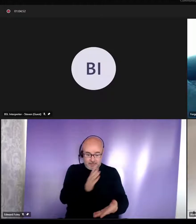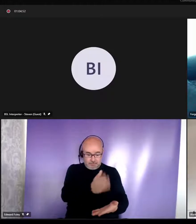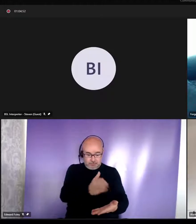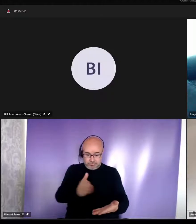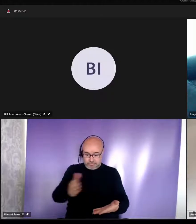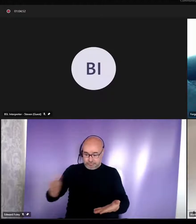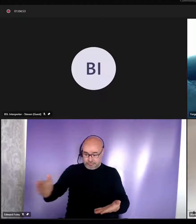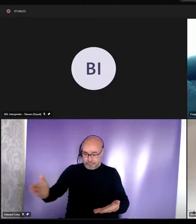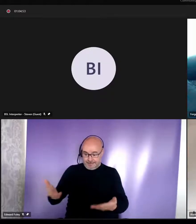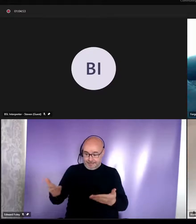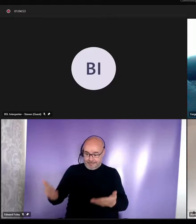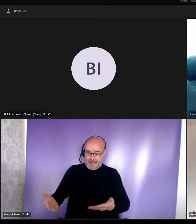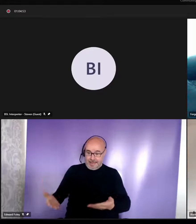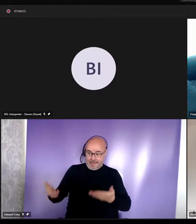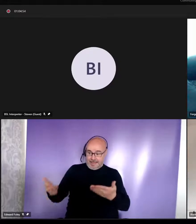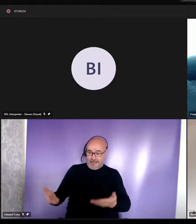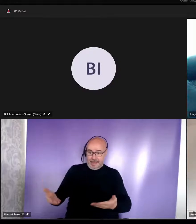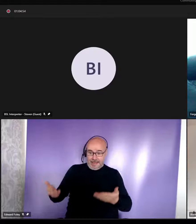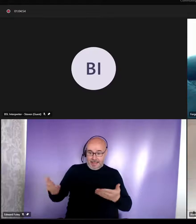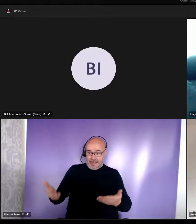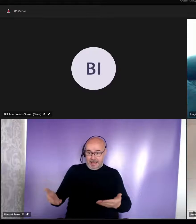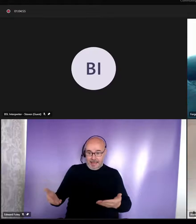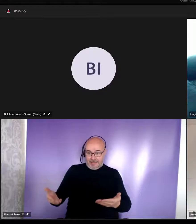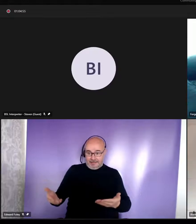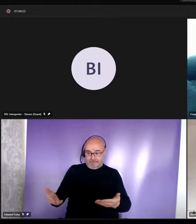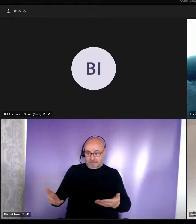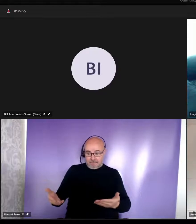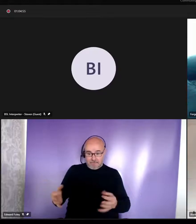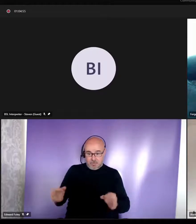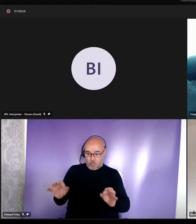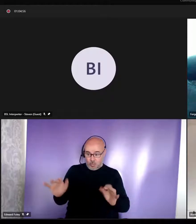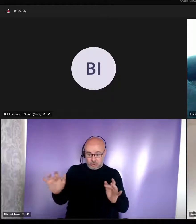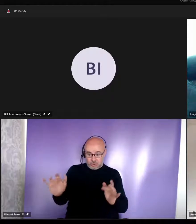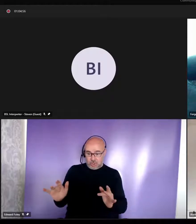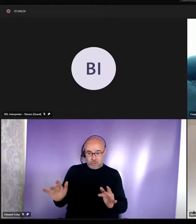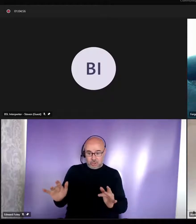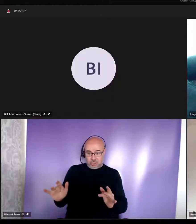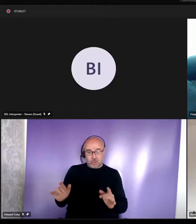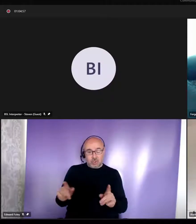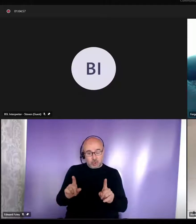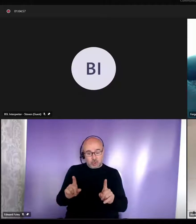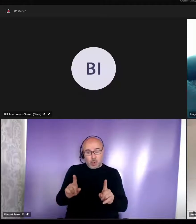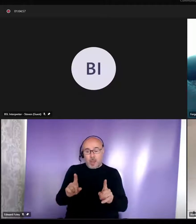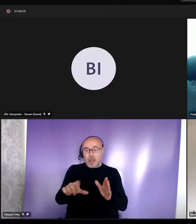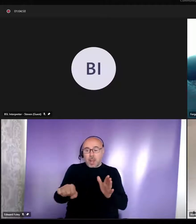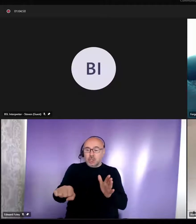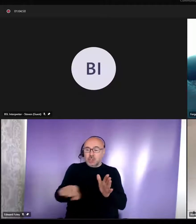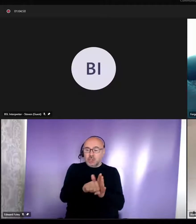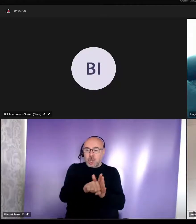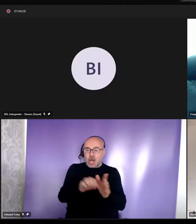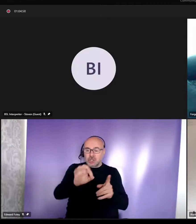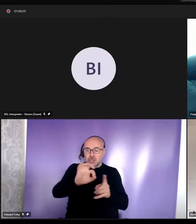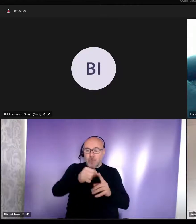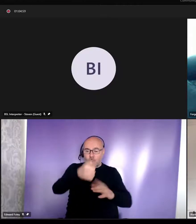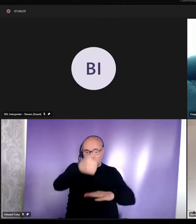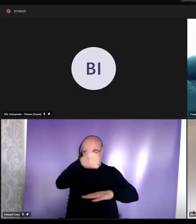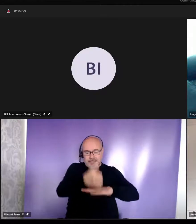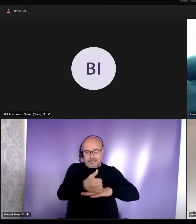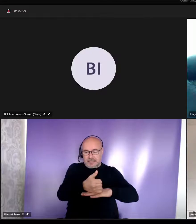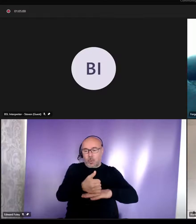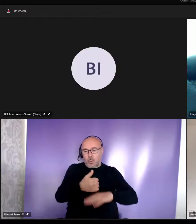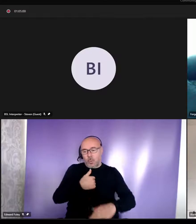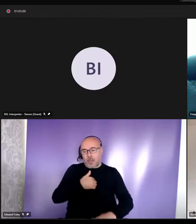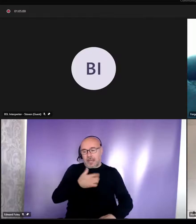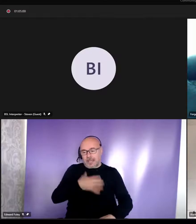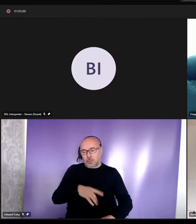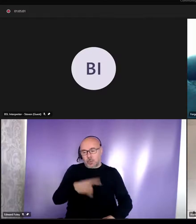know what's going on with them. So I do think we have to look at the charging units, because staff are not going to take them out if there's